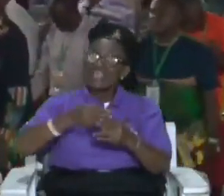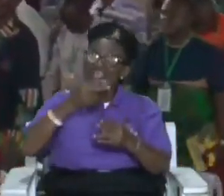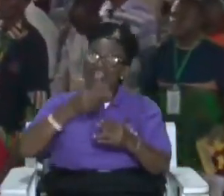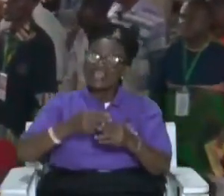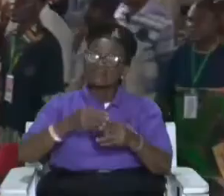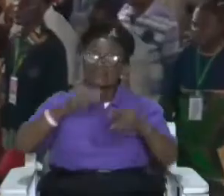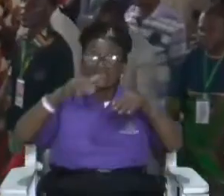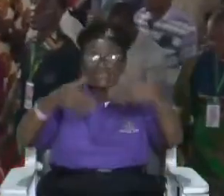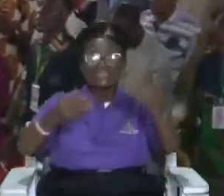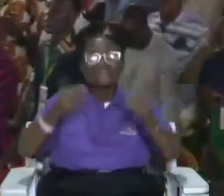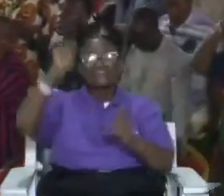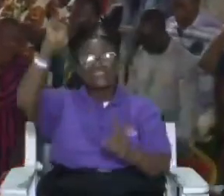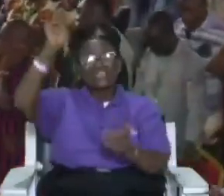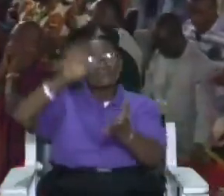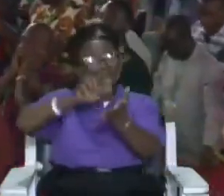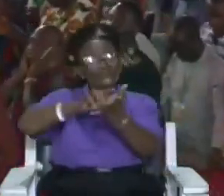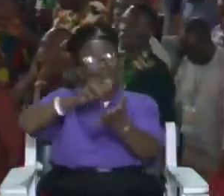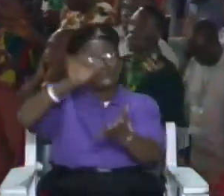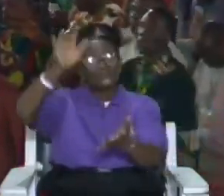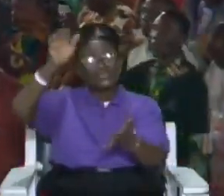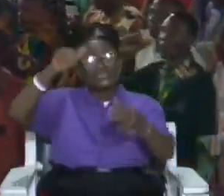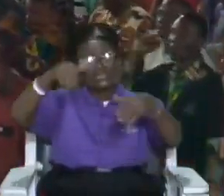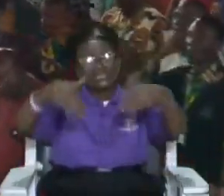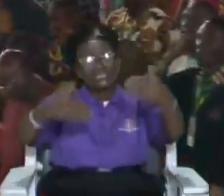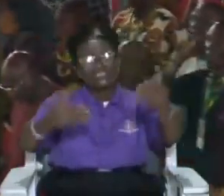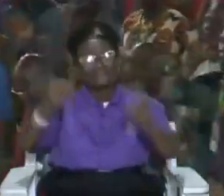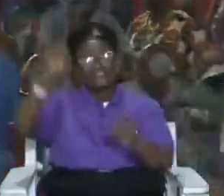Give him glory, give him honor.